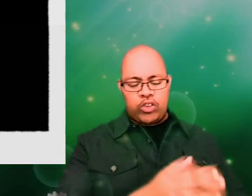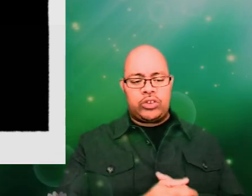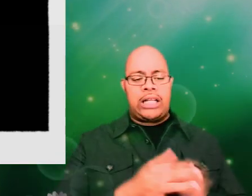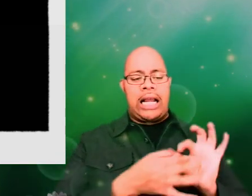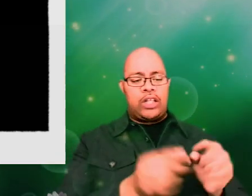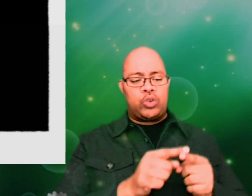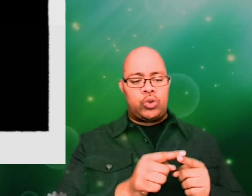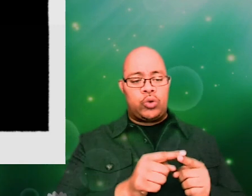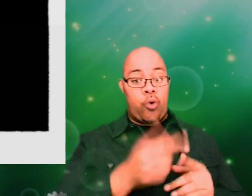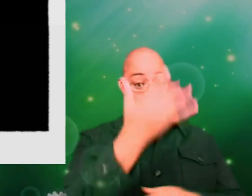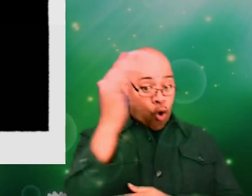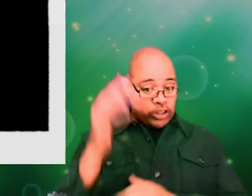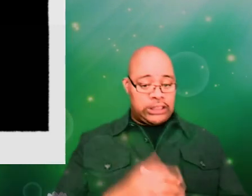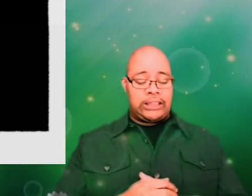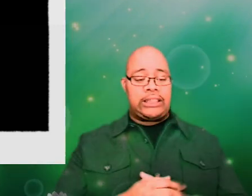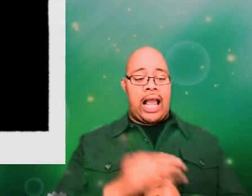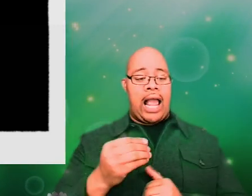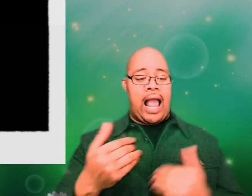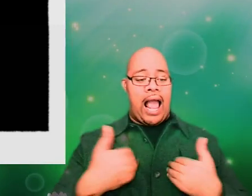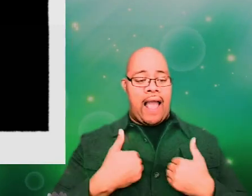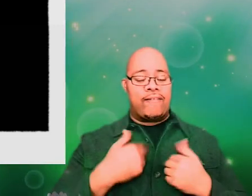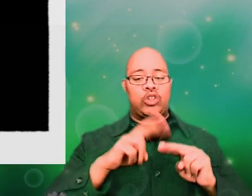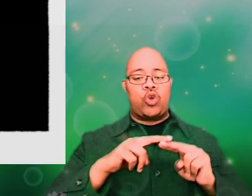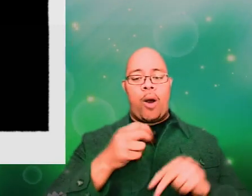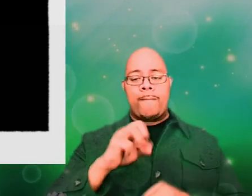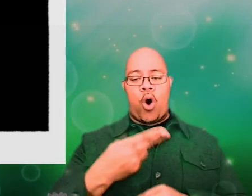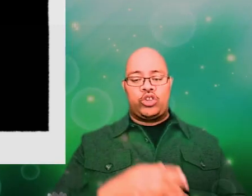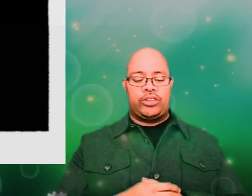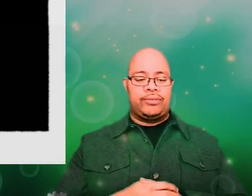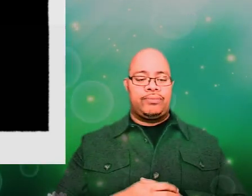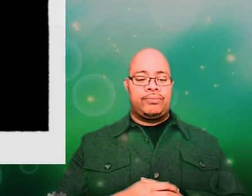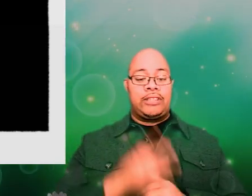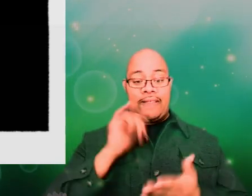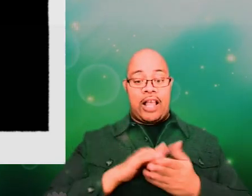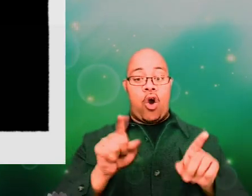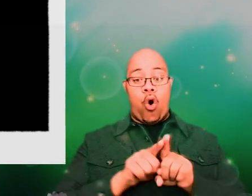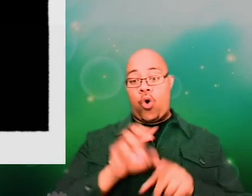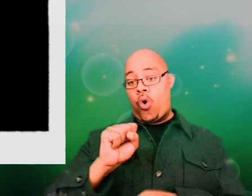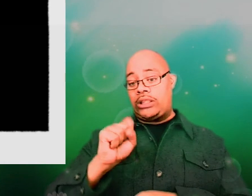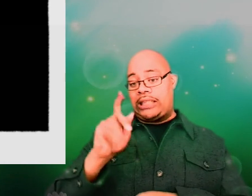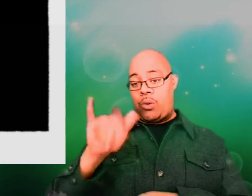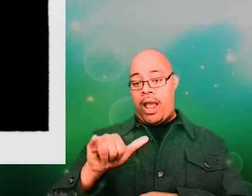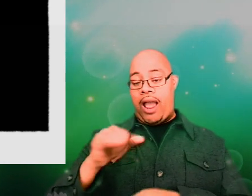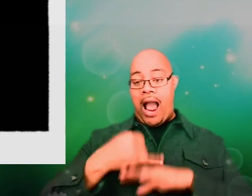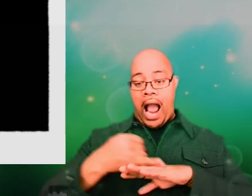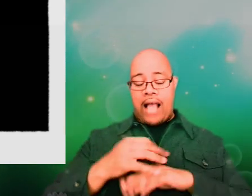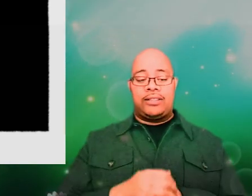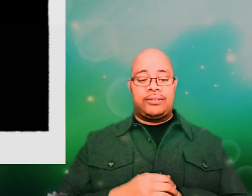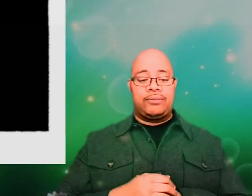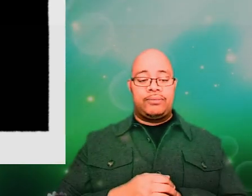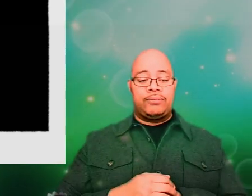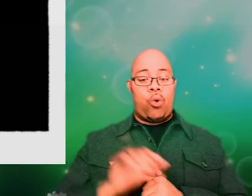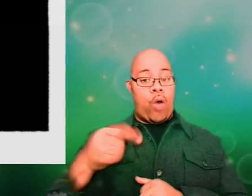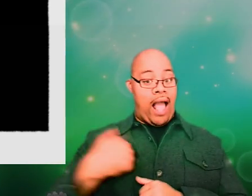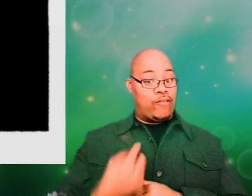to the Maritime Forest and home to the salt marsh. You can see that on Skidaway Island, an inner barrier island that